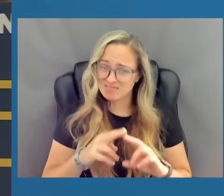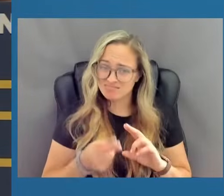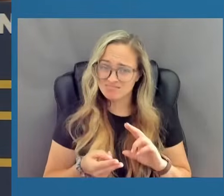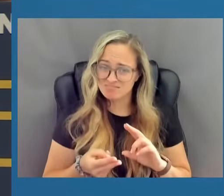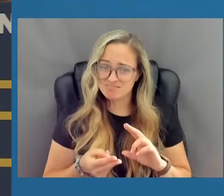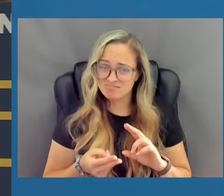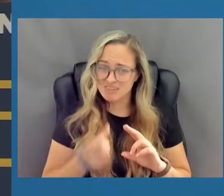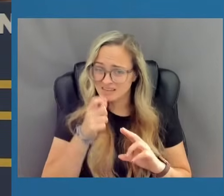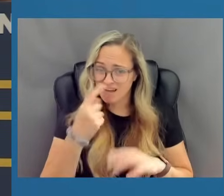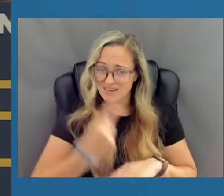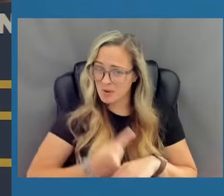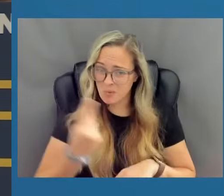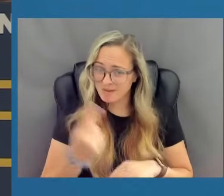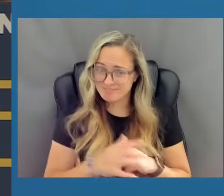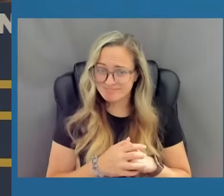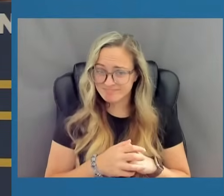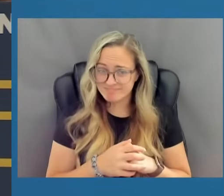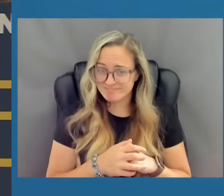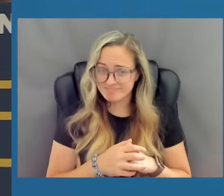one.